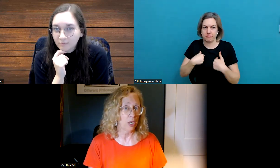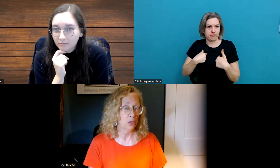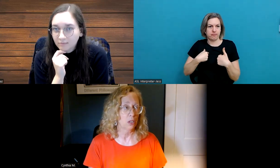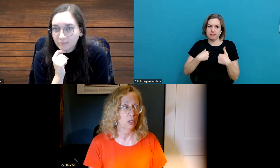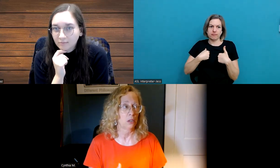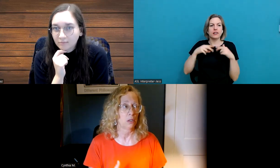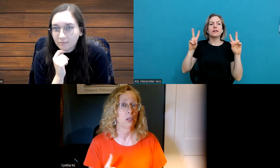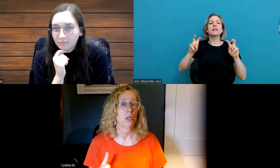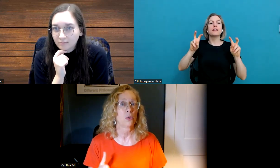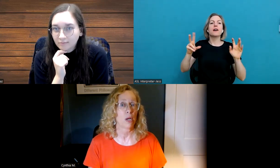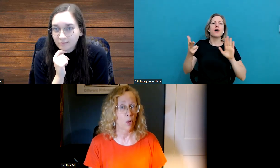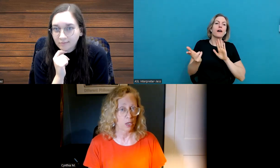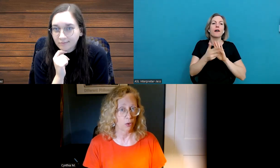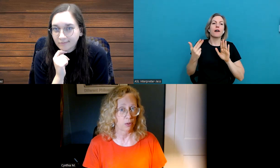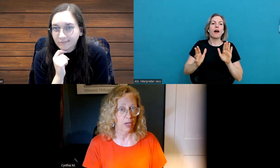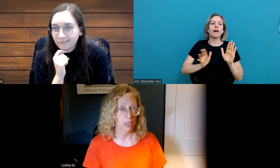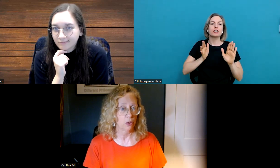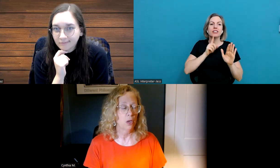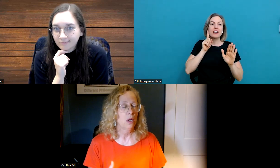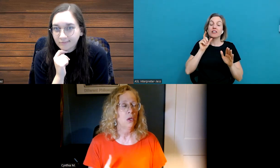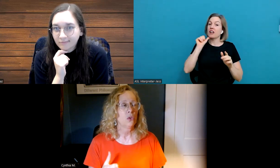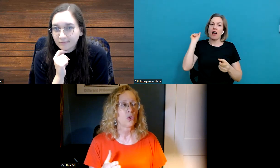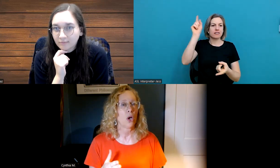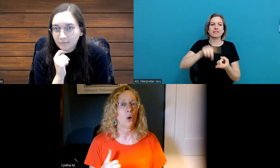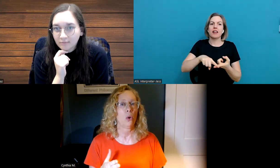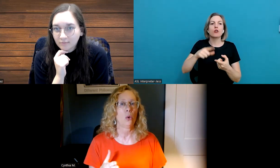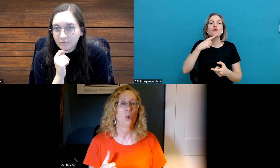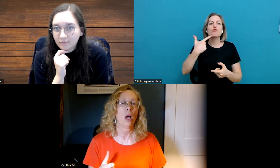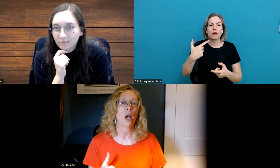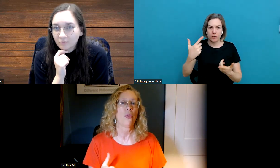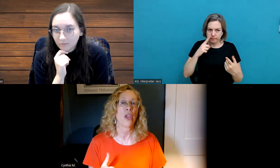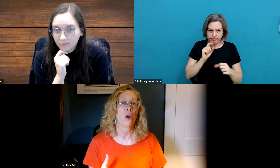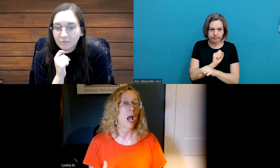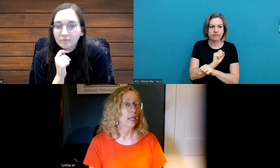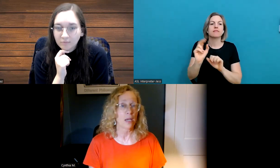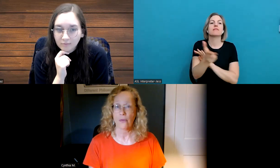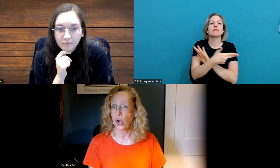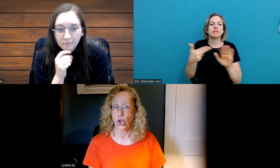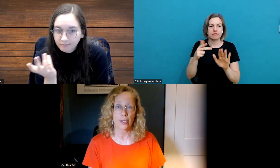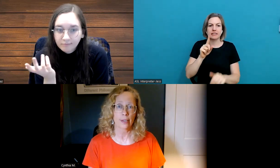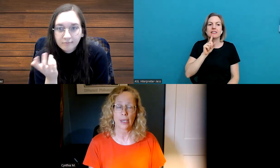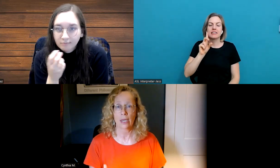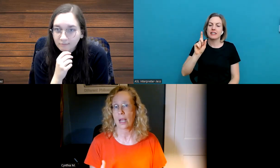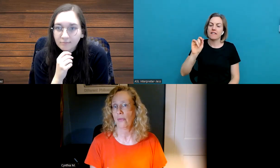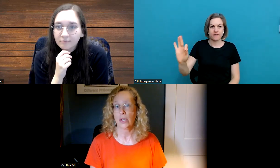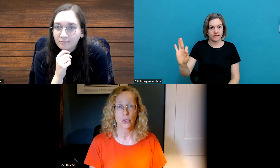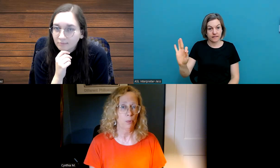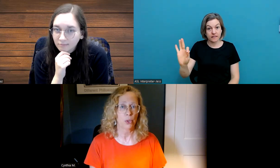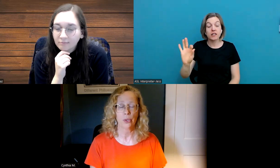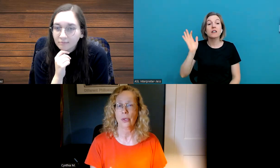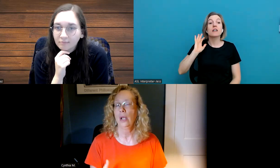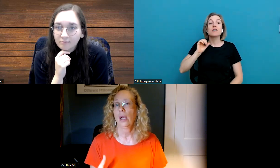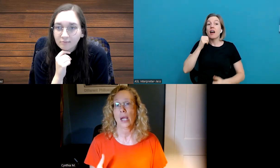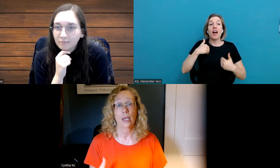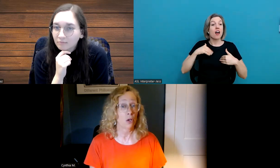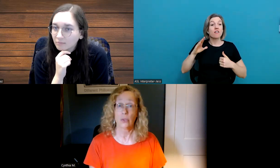deaf until 21 years of age. So I didn't have CART, I didn't have an